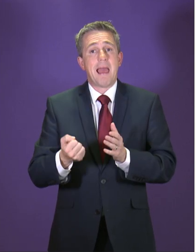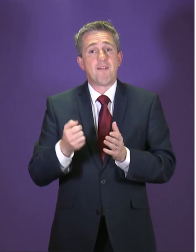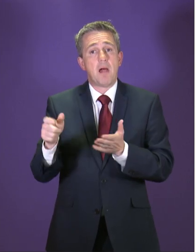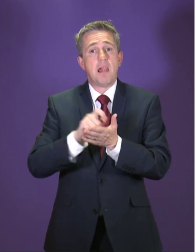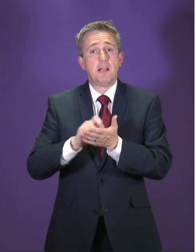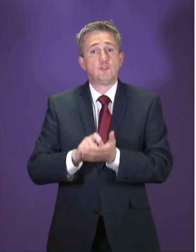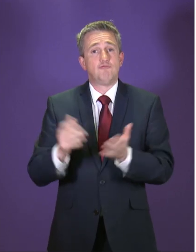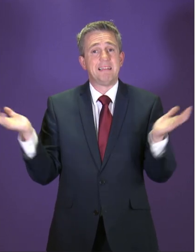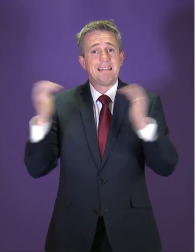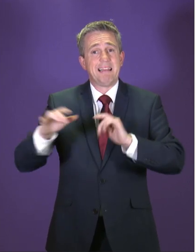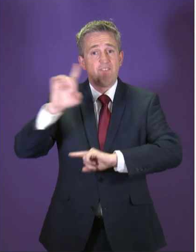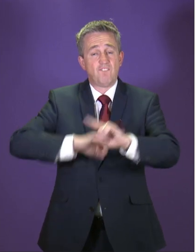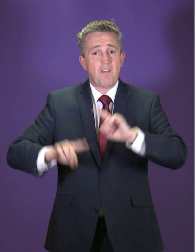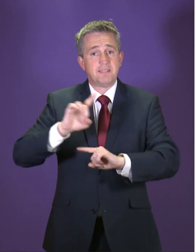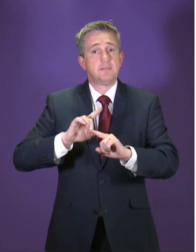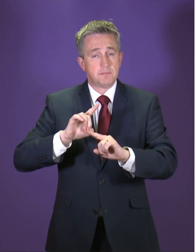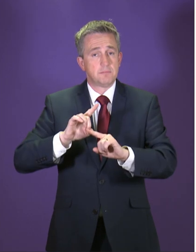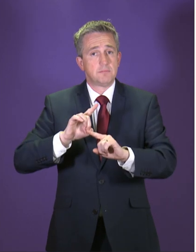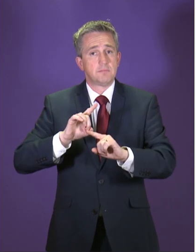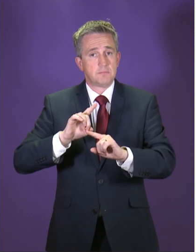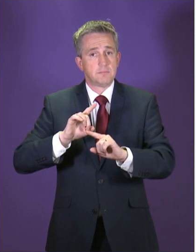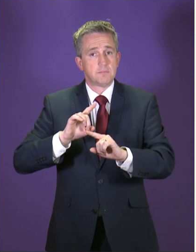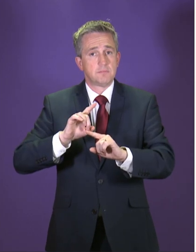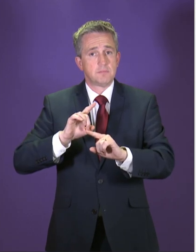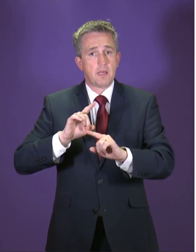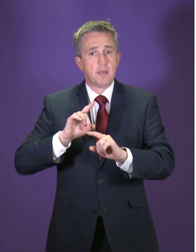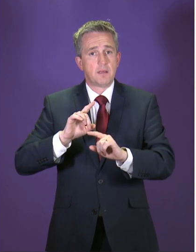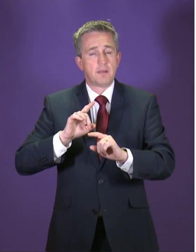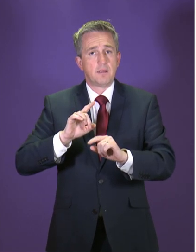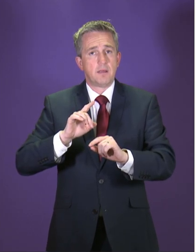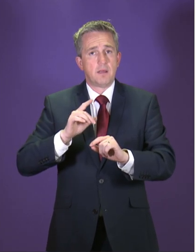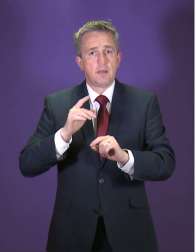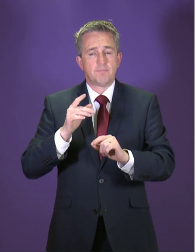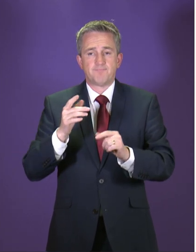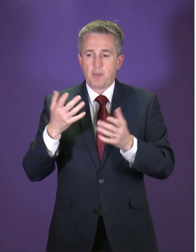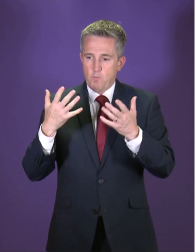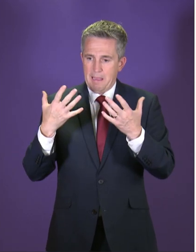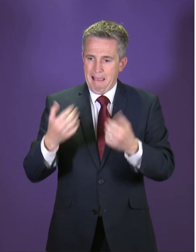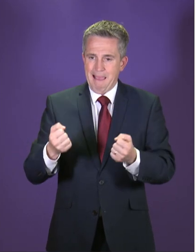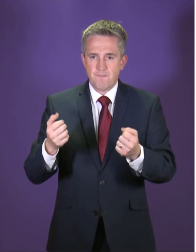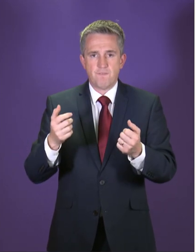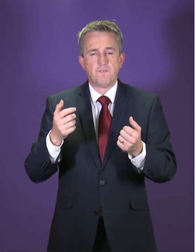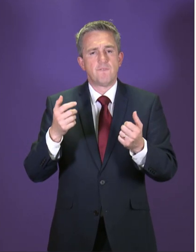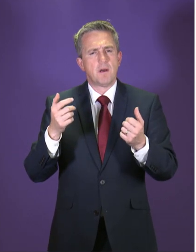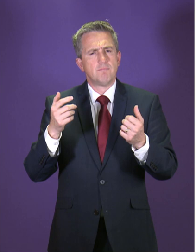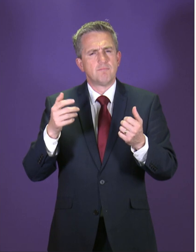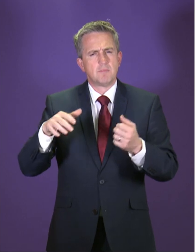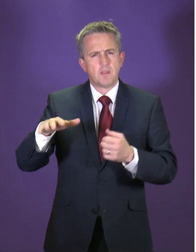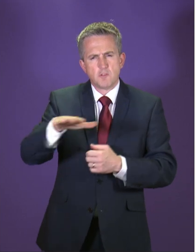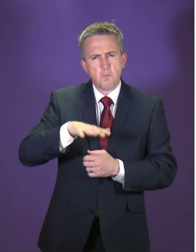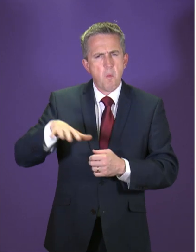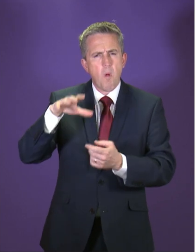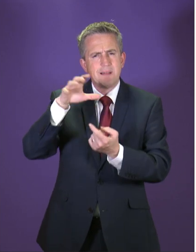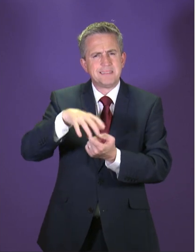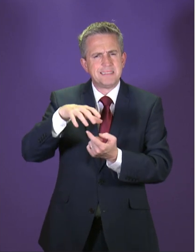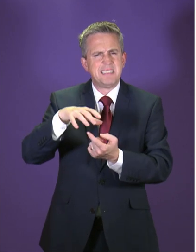the International Literary Party of Paraty. Paraty is a pretty small city